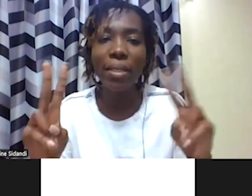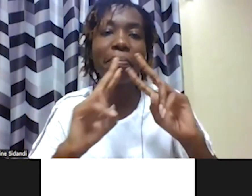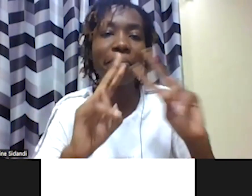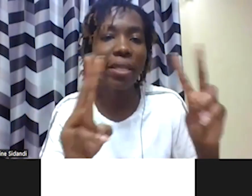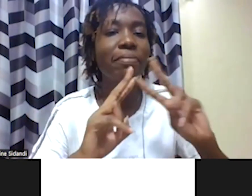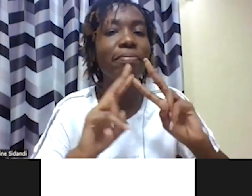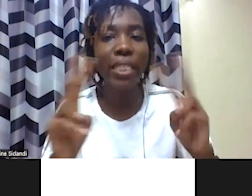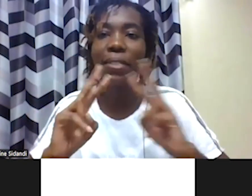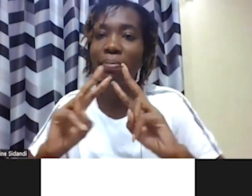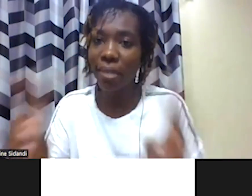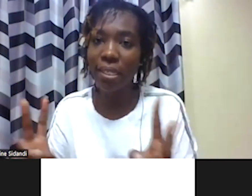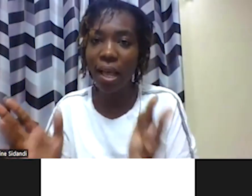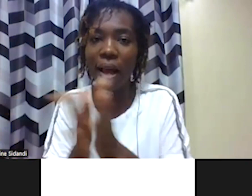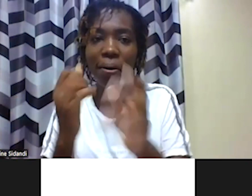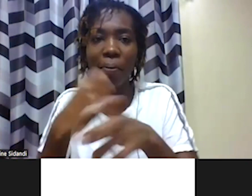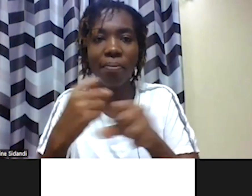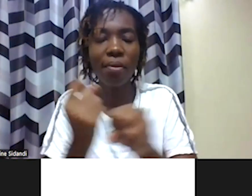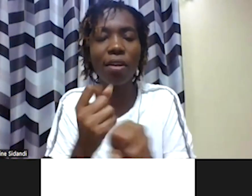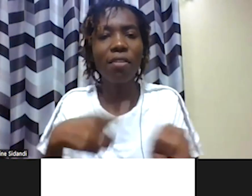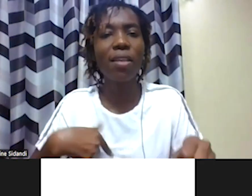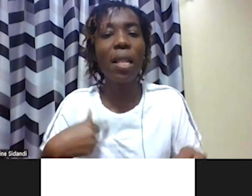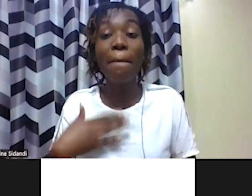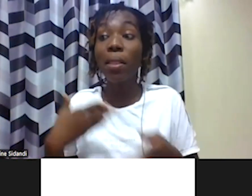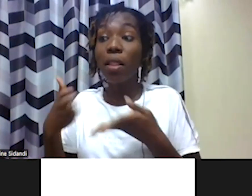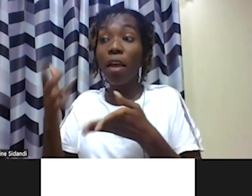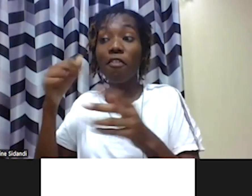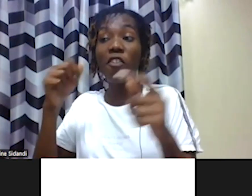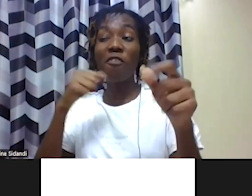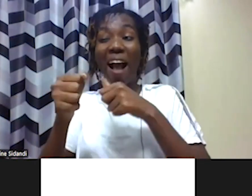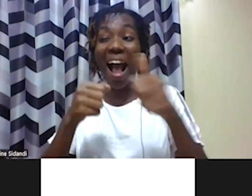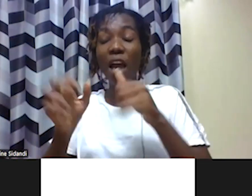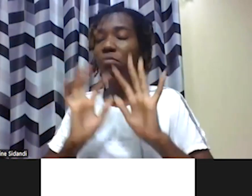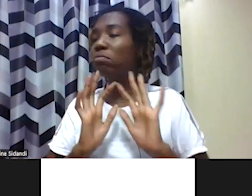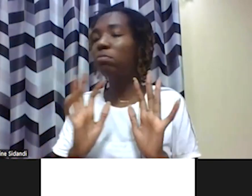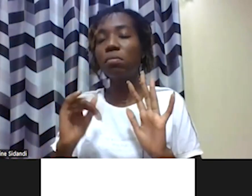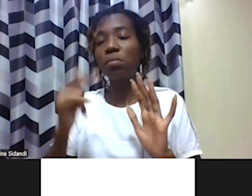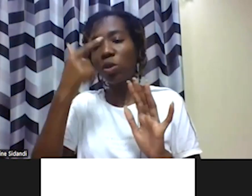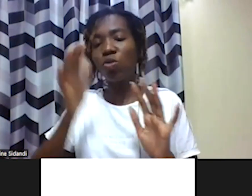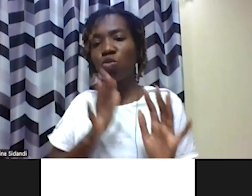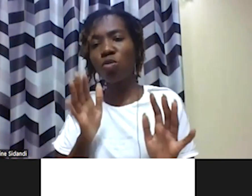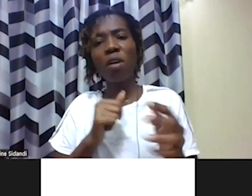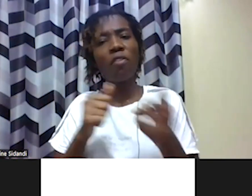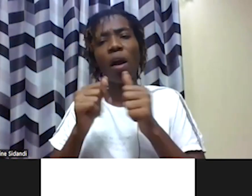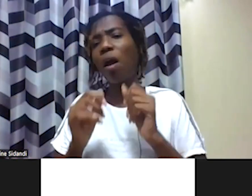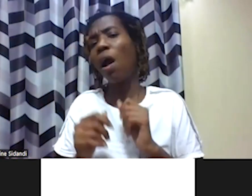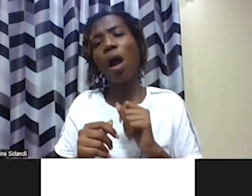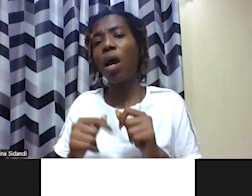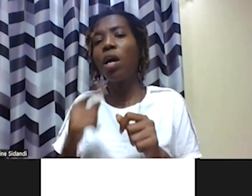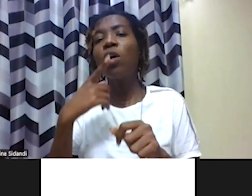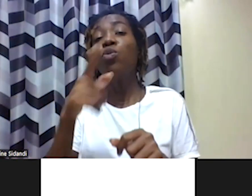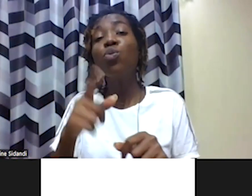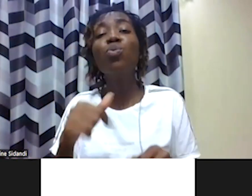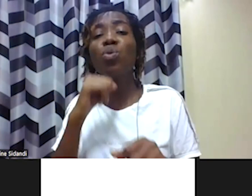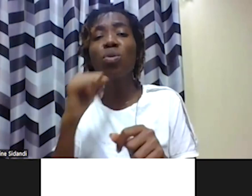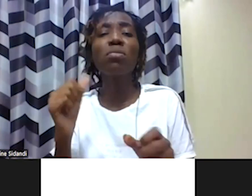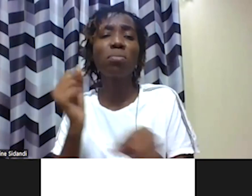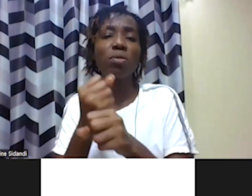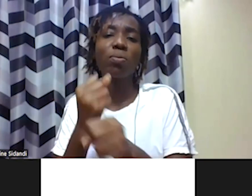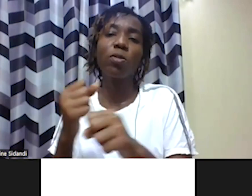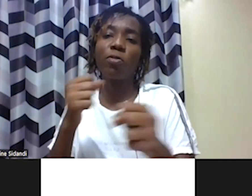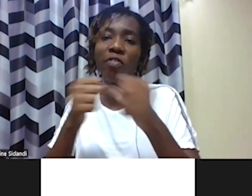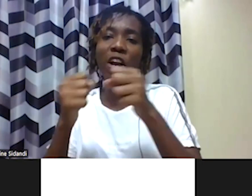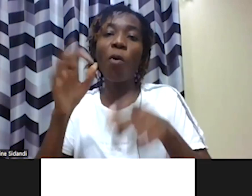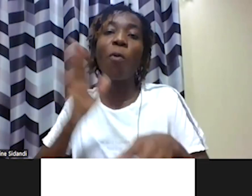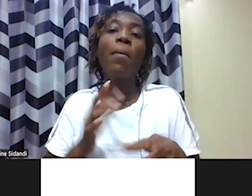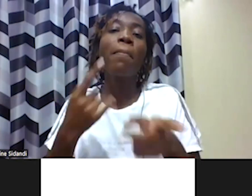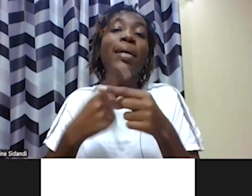and made them just feel that, yes, I'm not here for fighting. A woman can't fight. I mean, would you dare fight a woman? And so the